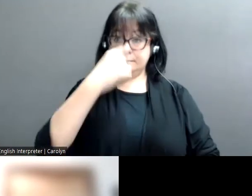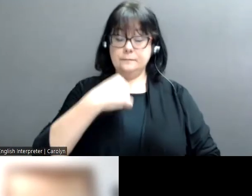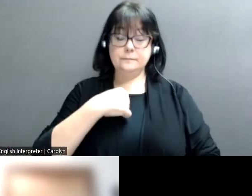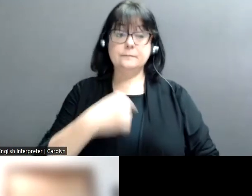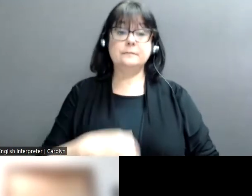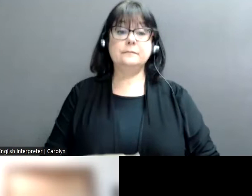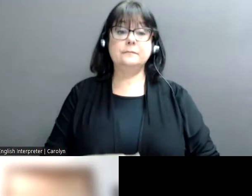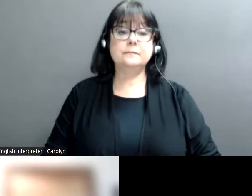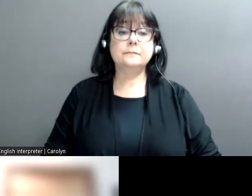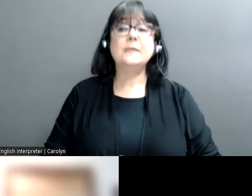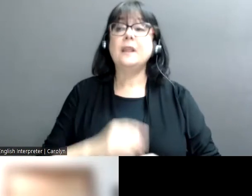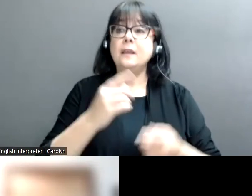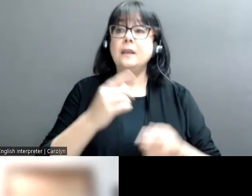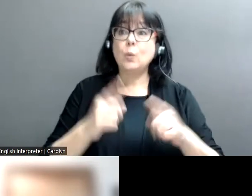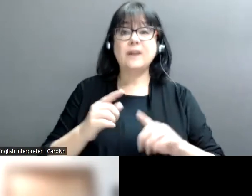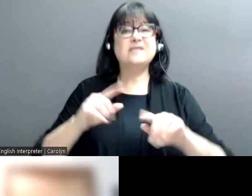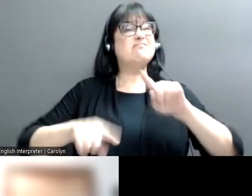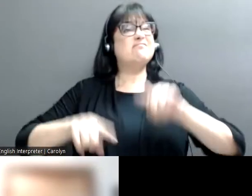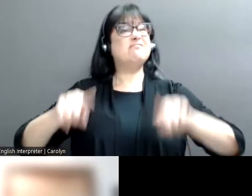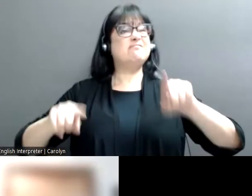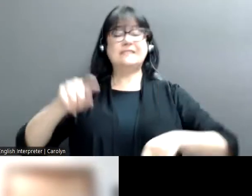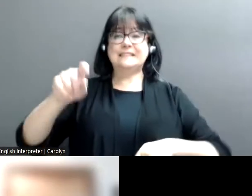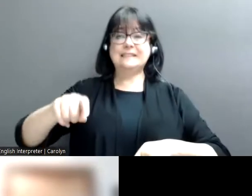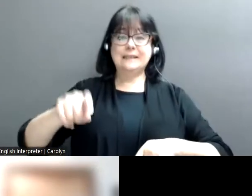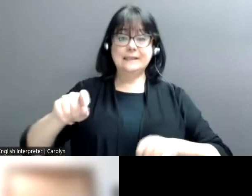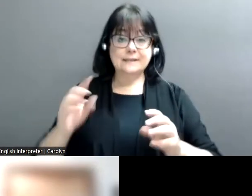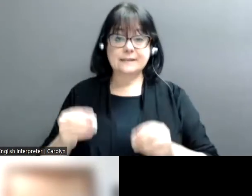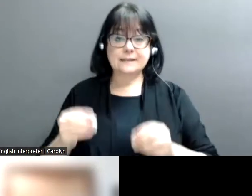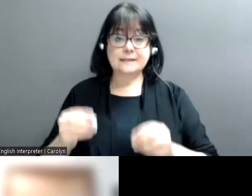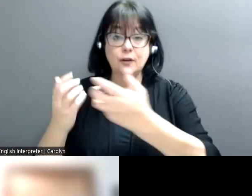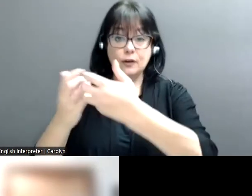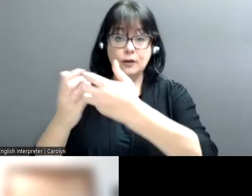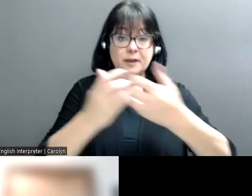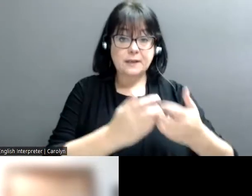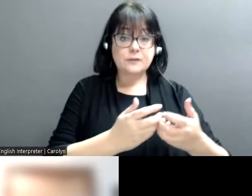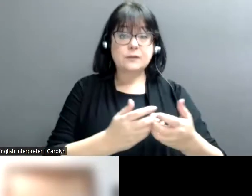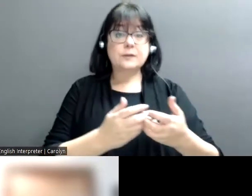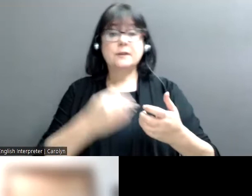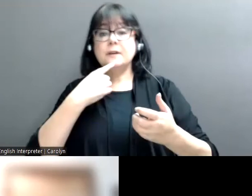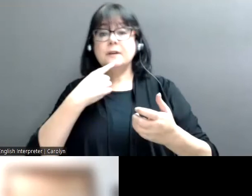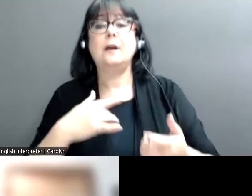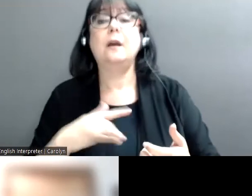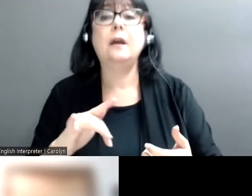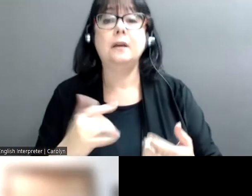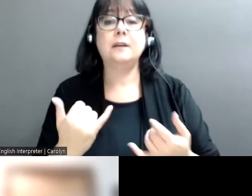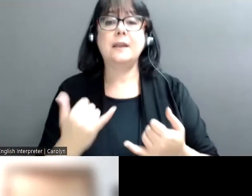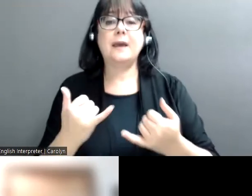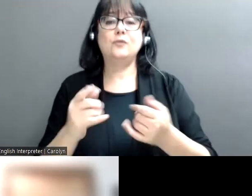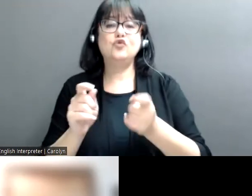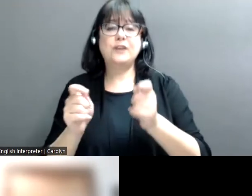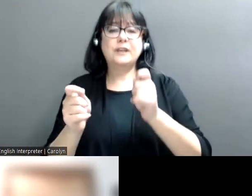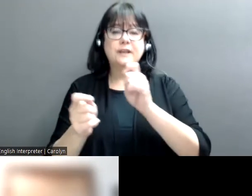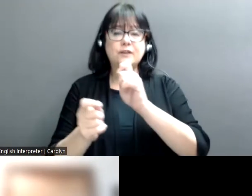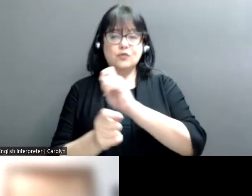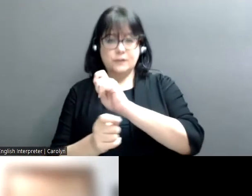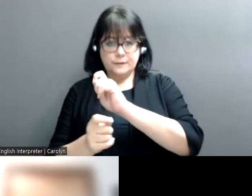people recognizing that the ways in which we traditionally accommodate needs are shifting and changing over time, that